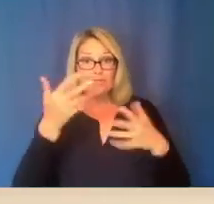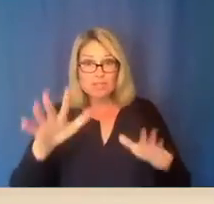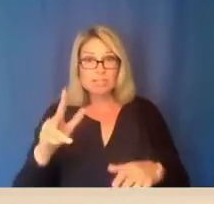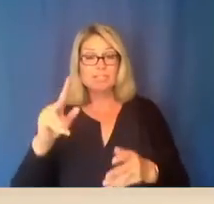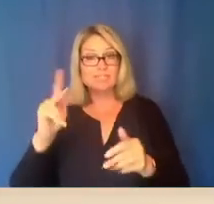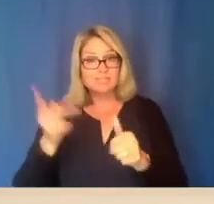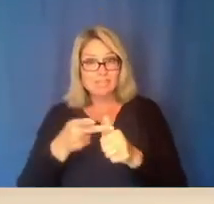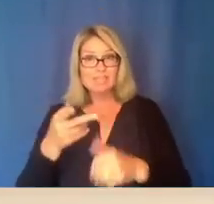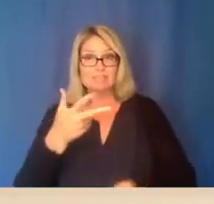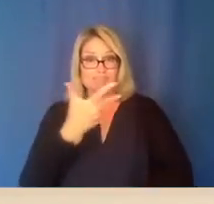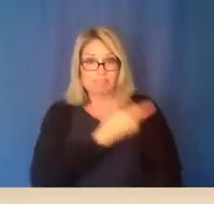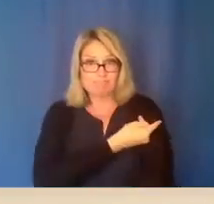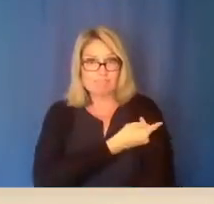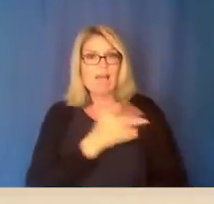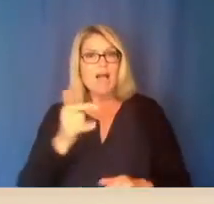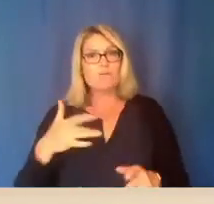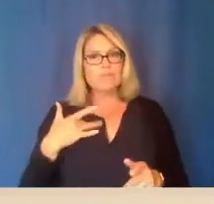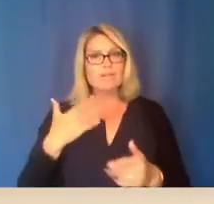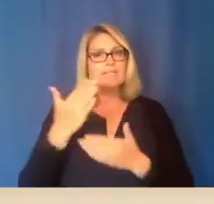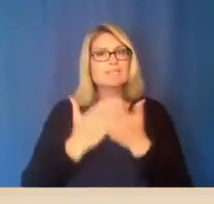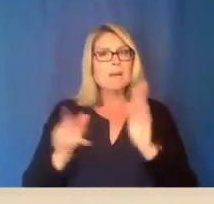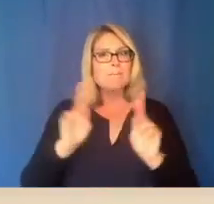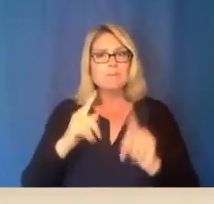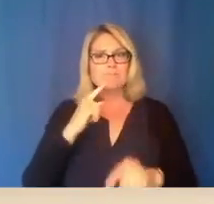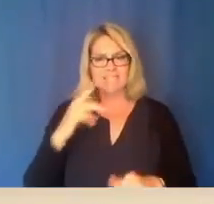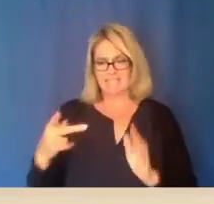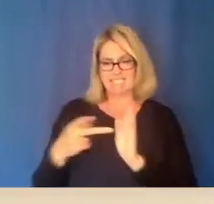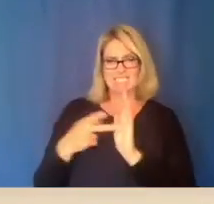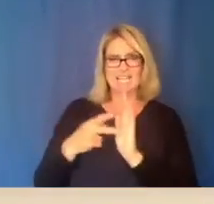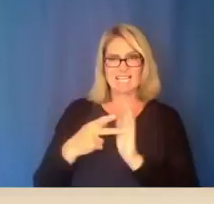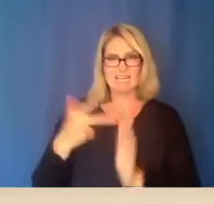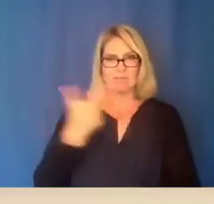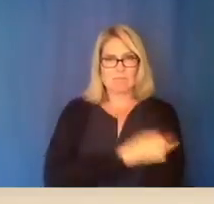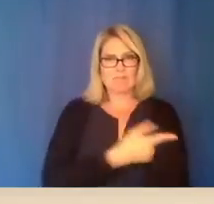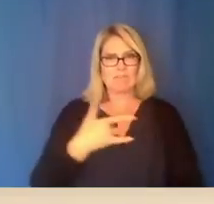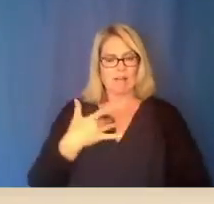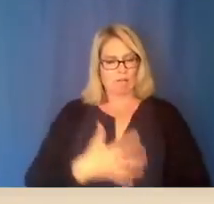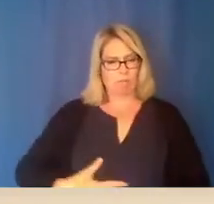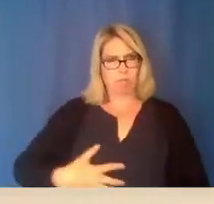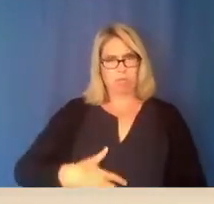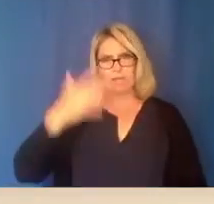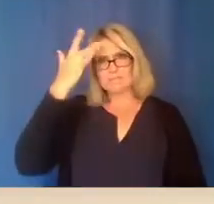Because some people comment that second dose can be a bit rough.